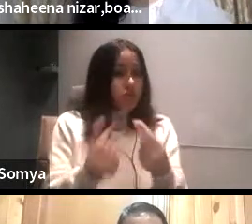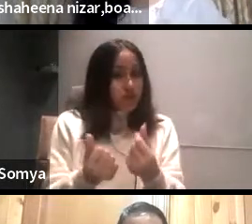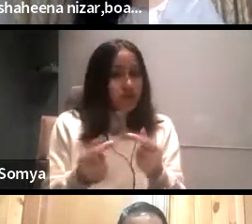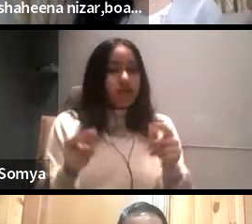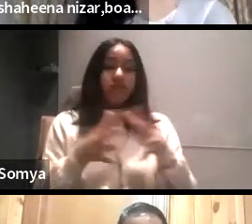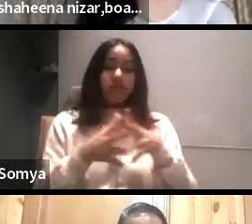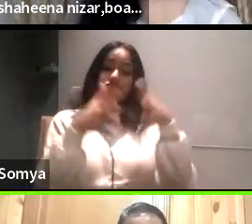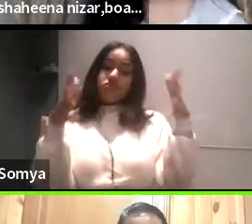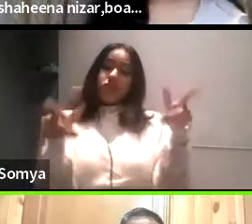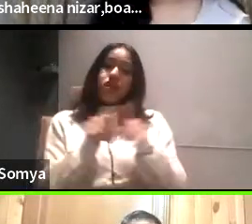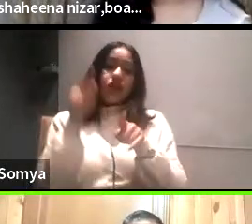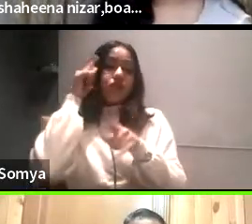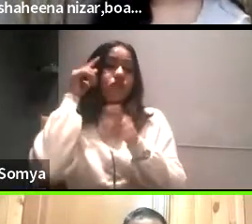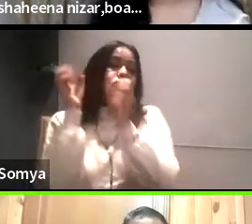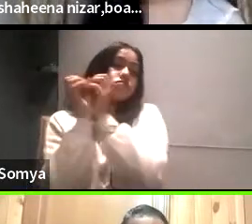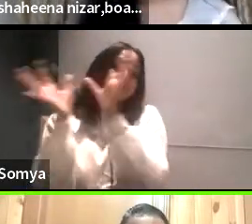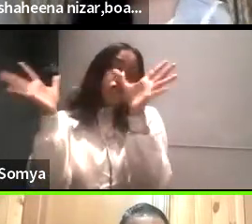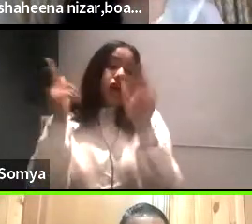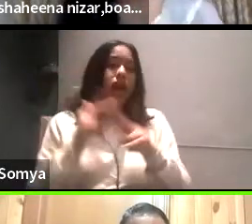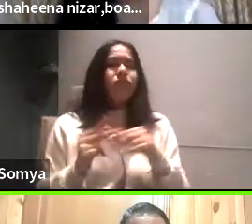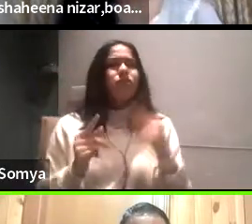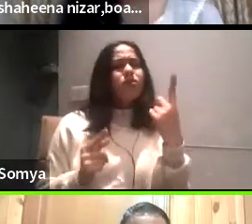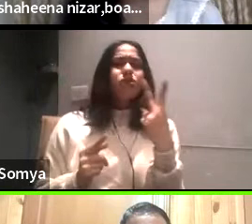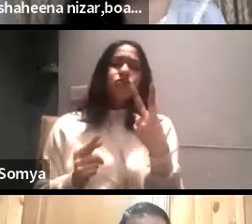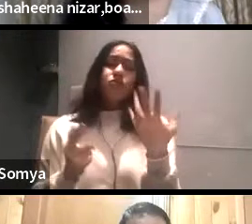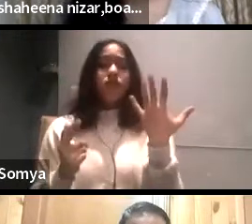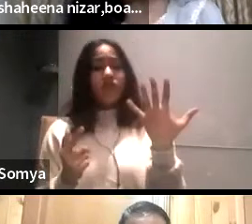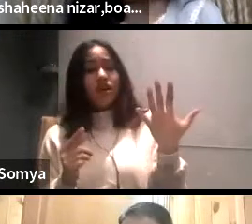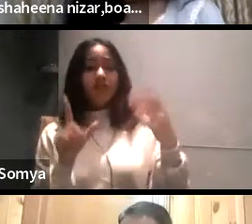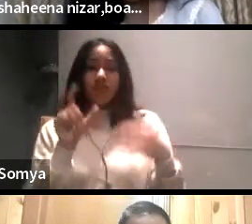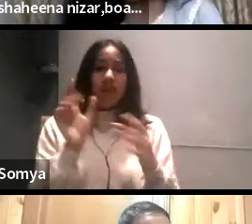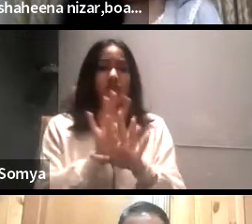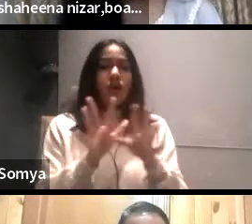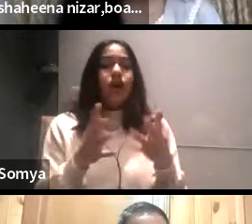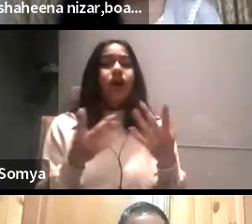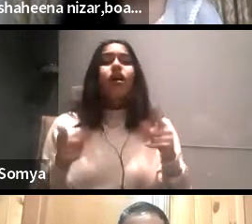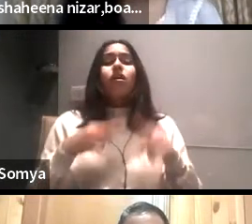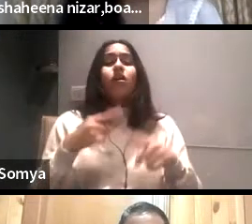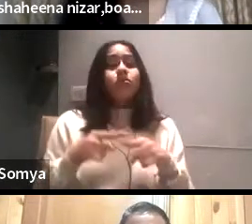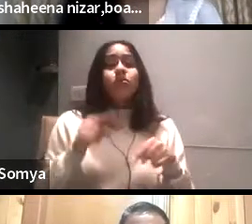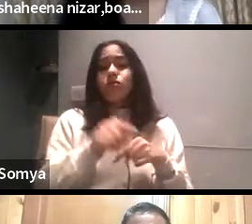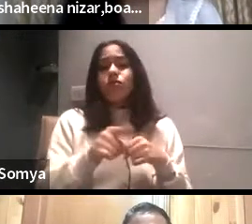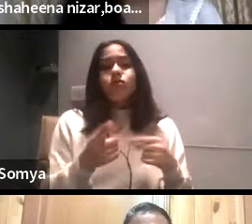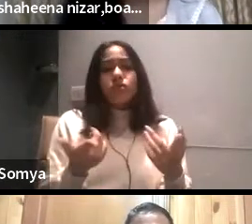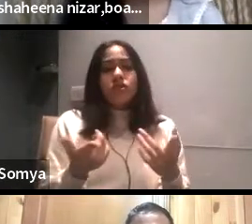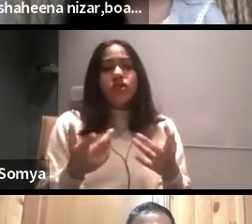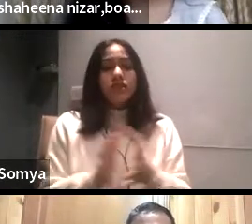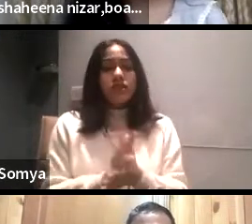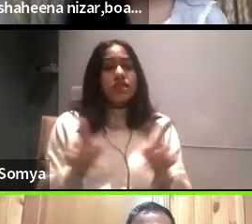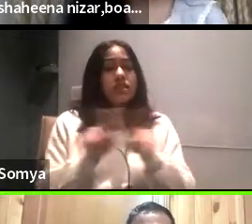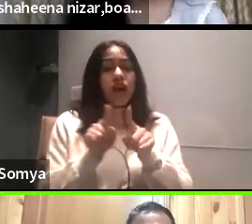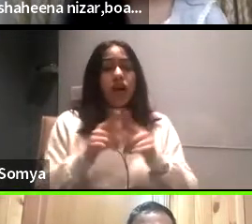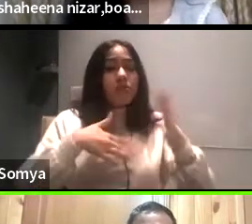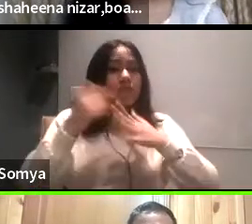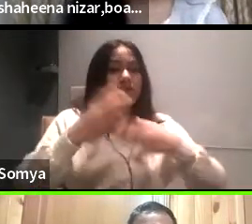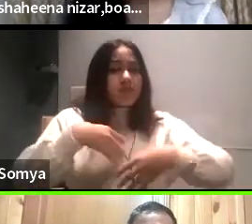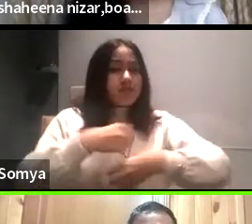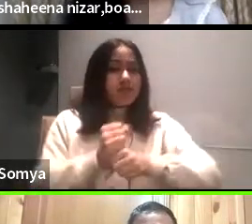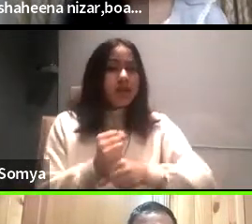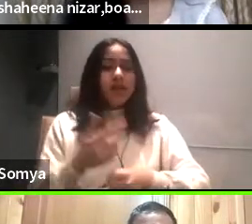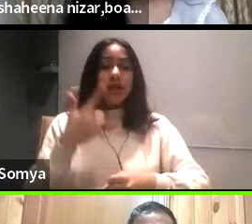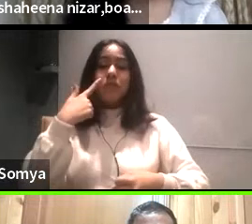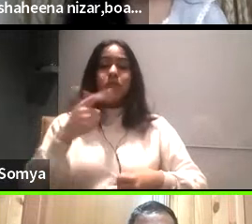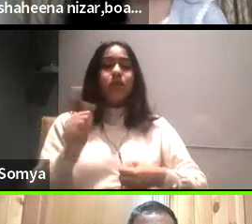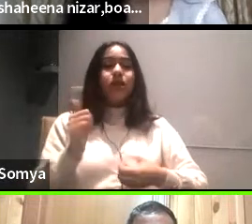up, because it's not about 1, 2, or 5 or 10 hires. It's about, how do we build this best practices